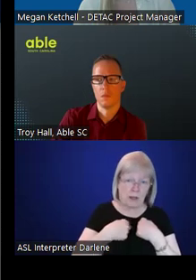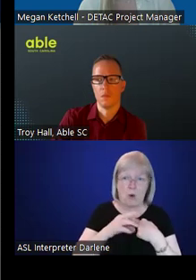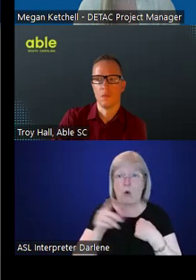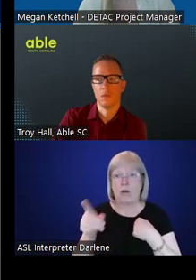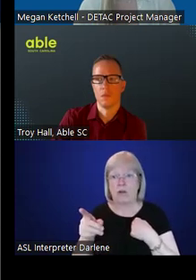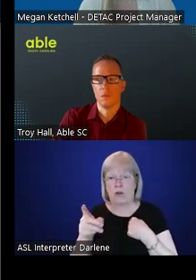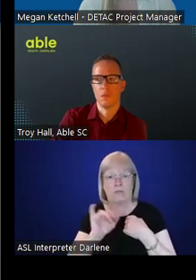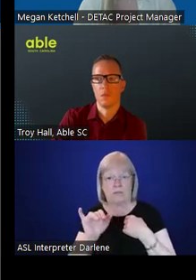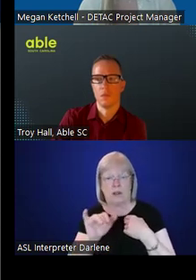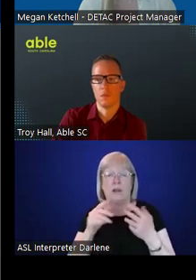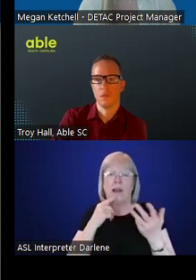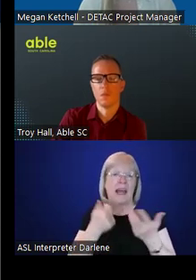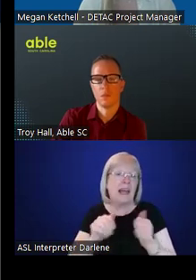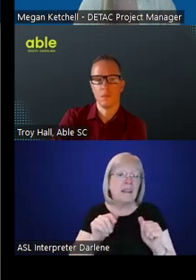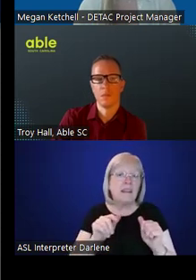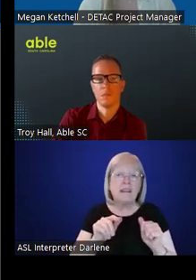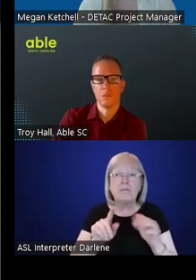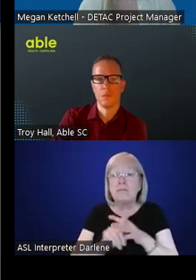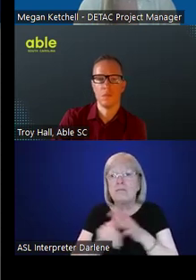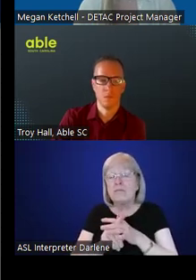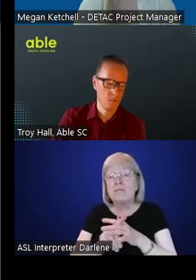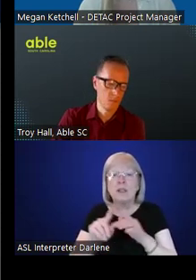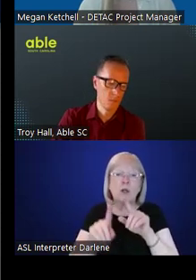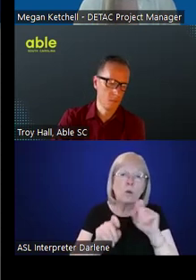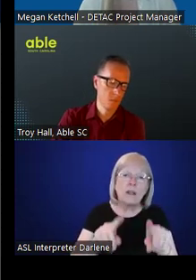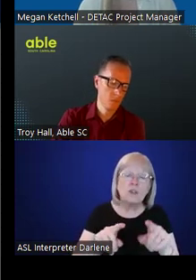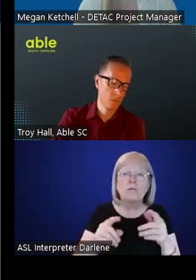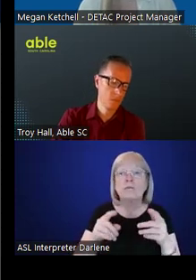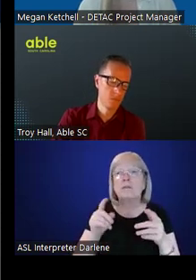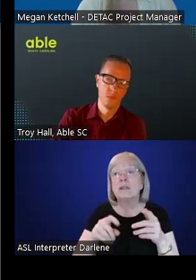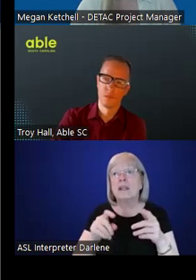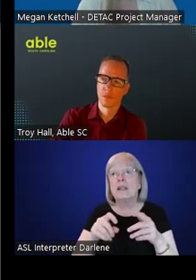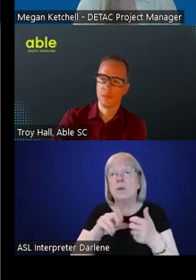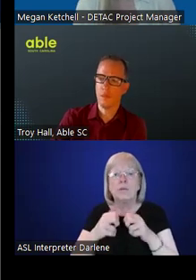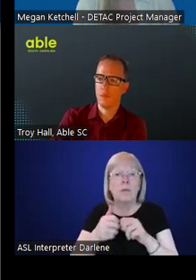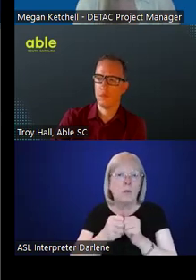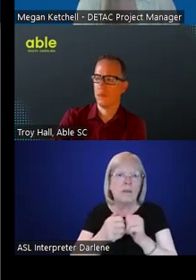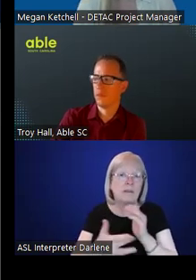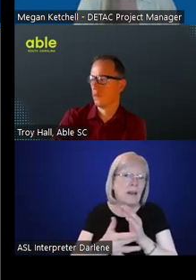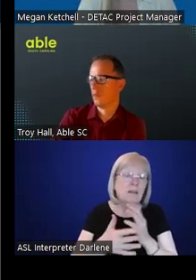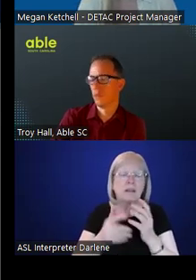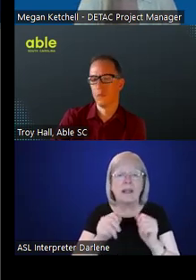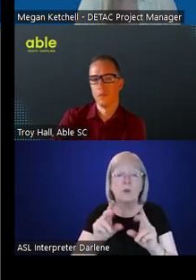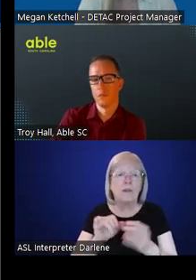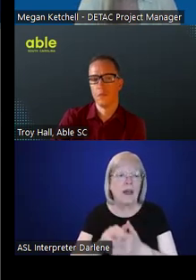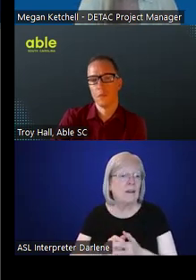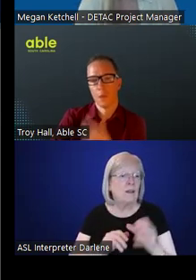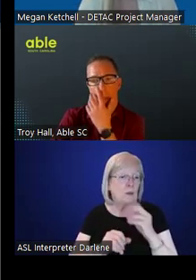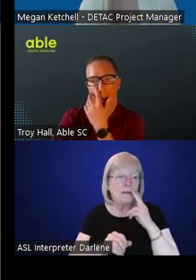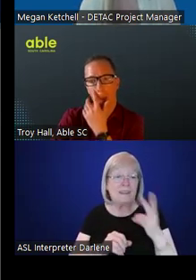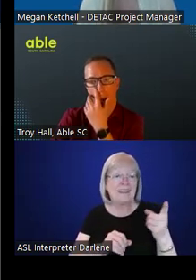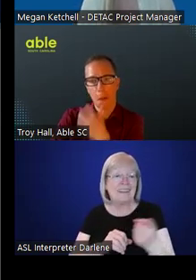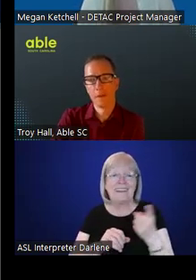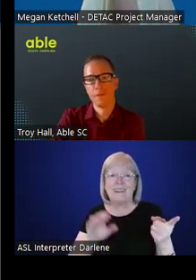any questions or technical troubleshooting that you might have. And then this is just our photos on the screen. There I